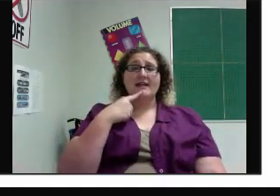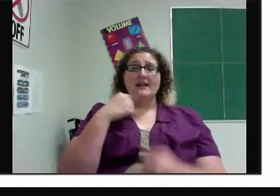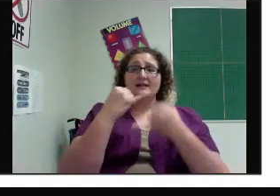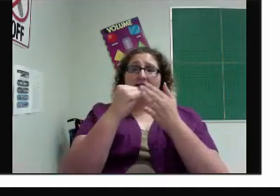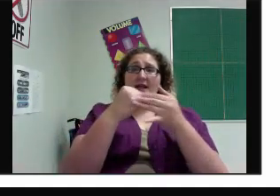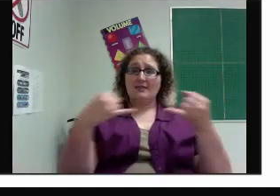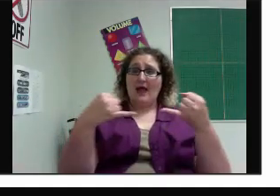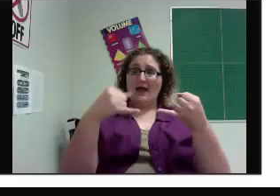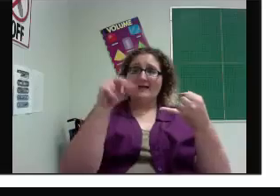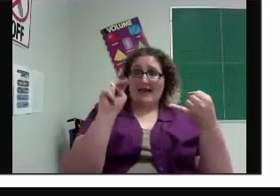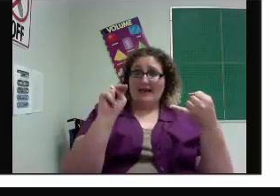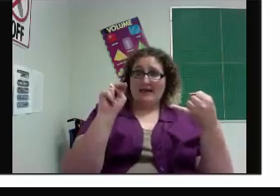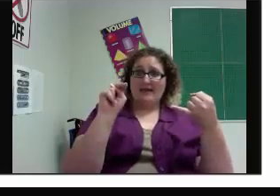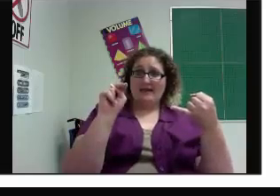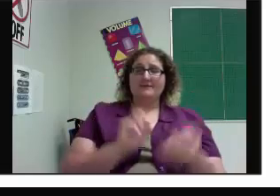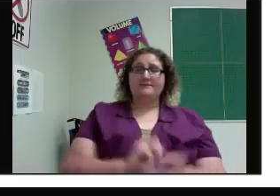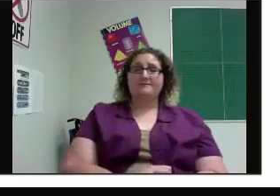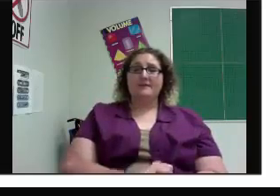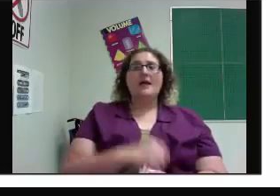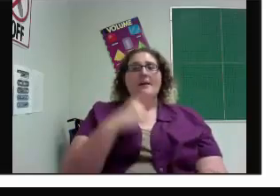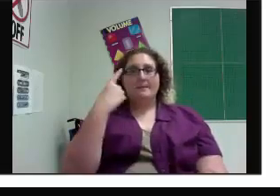line N